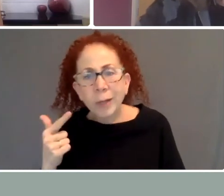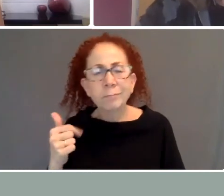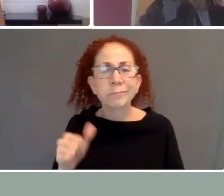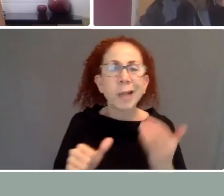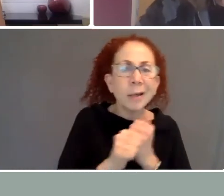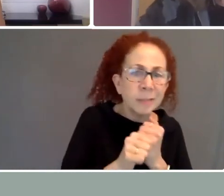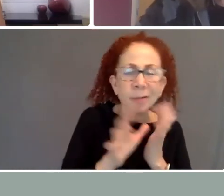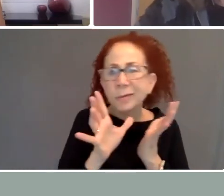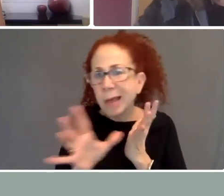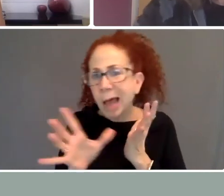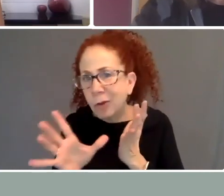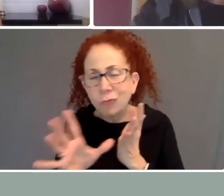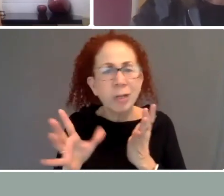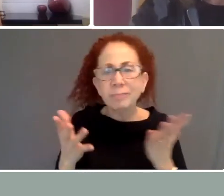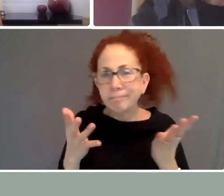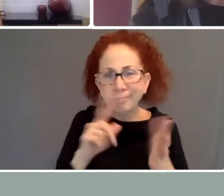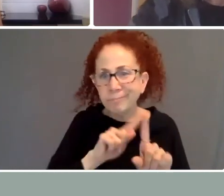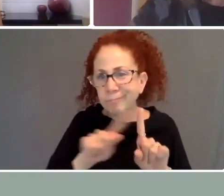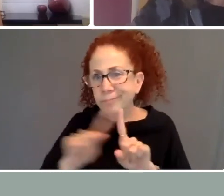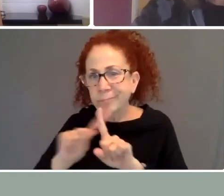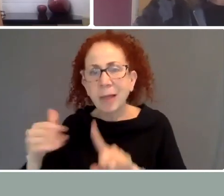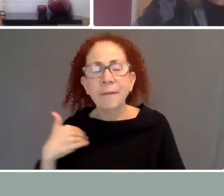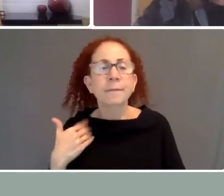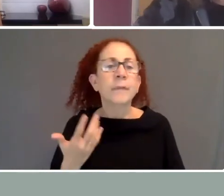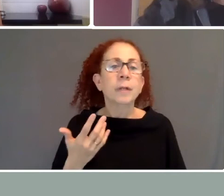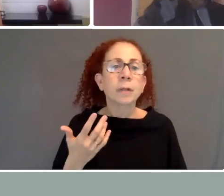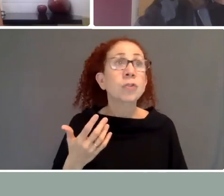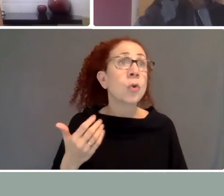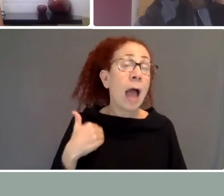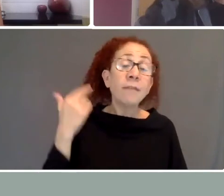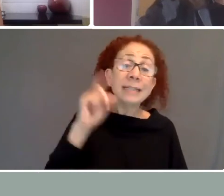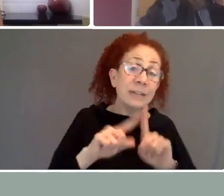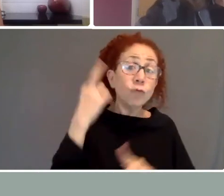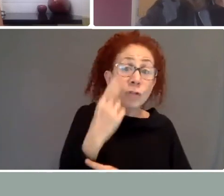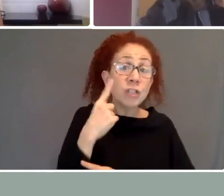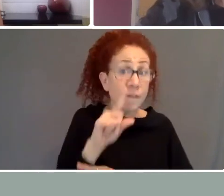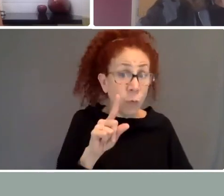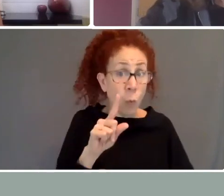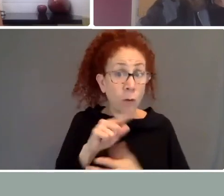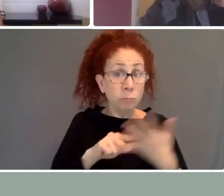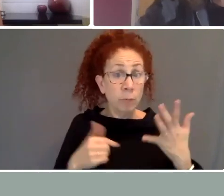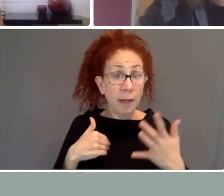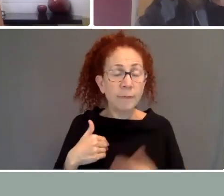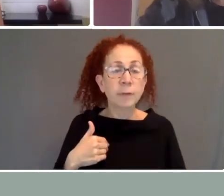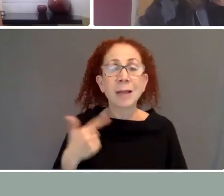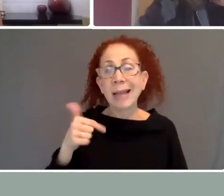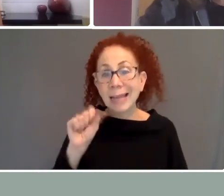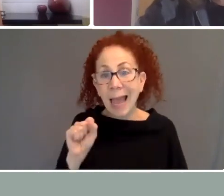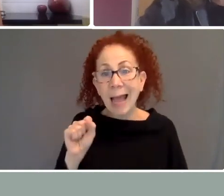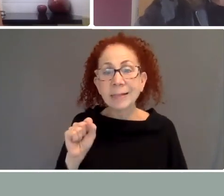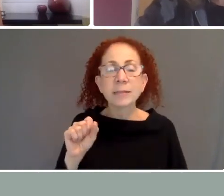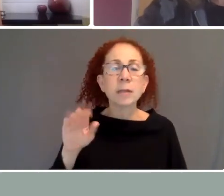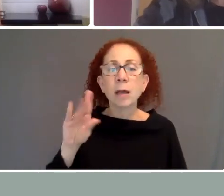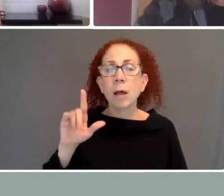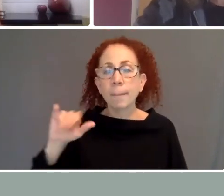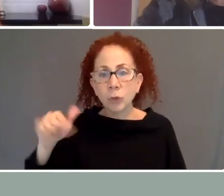diarrhea, maybe you just have gas and bloating. So there are different reasons for gas and bloating. So you could become